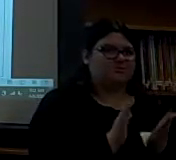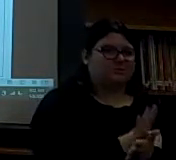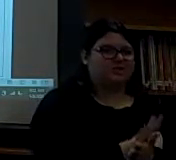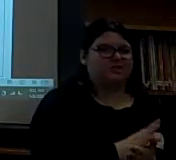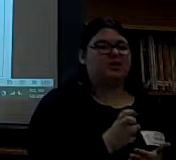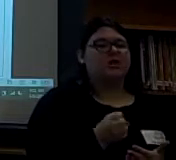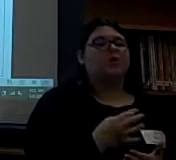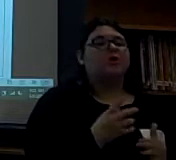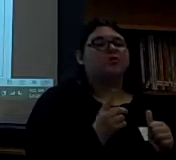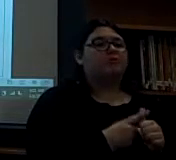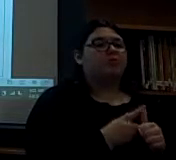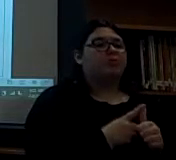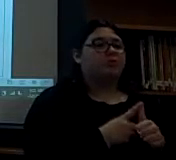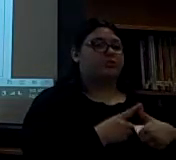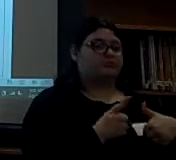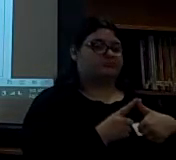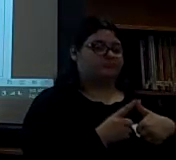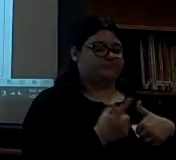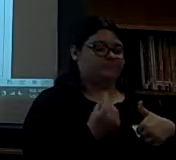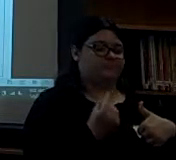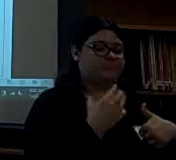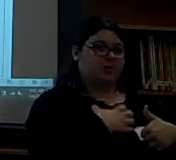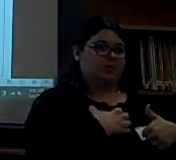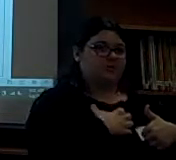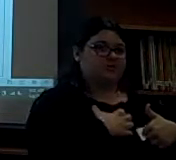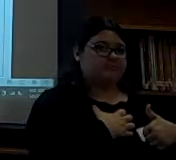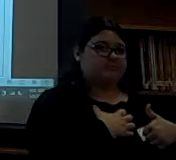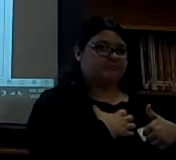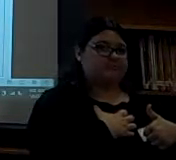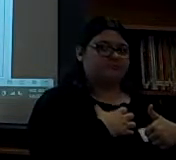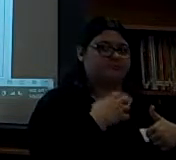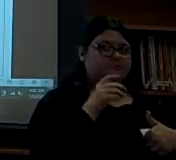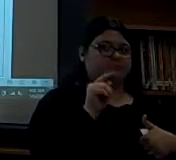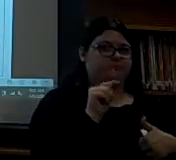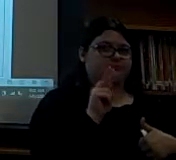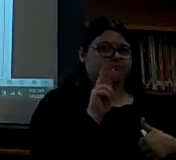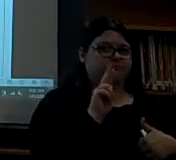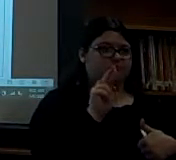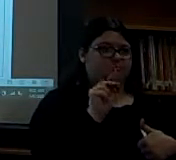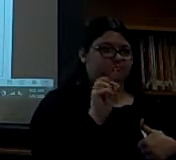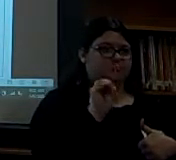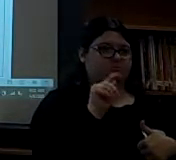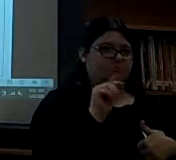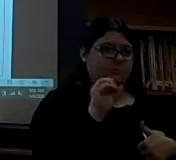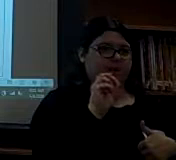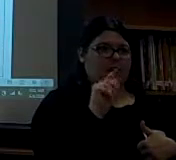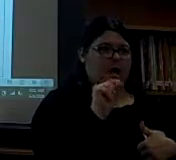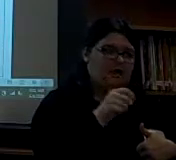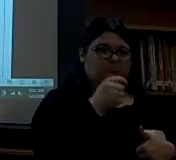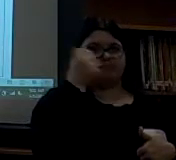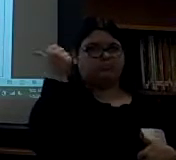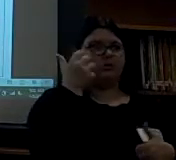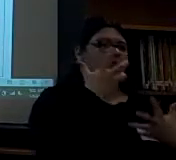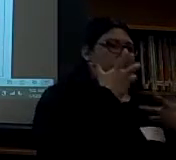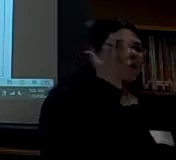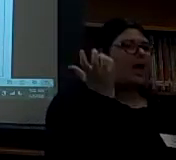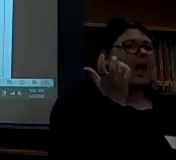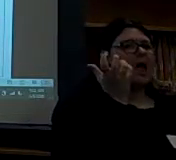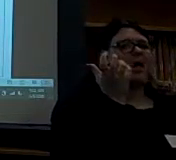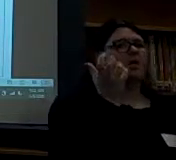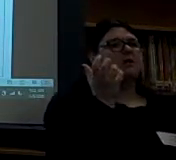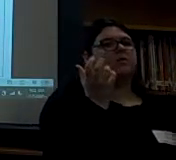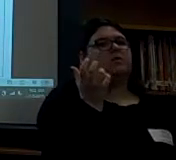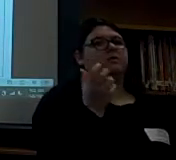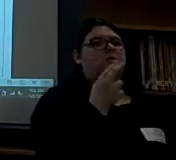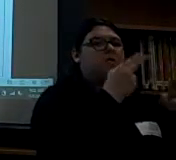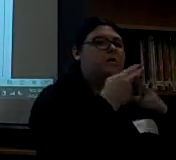do, first thing we do with yuck, we turn it out. That's when we as adults, we're frustrated with our kids, we yell at them. I